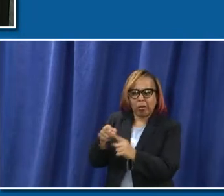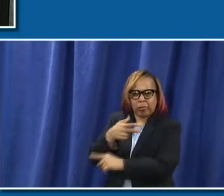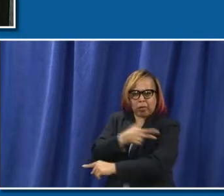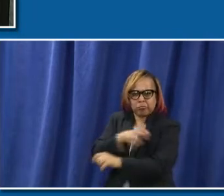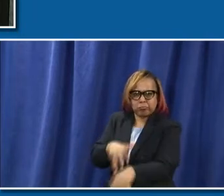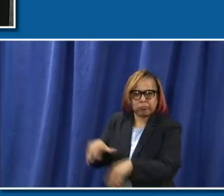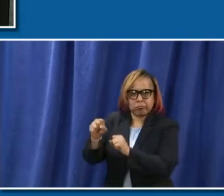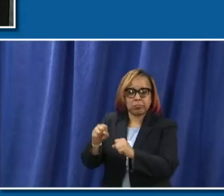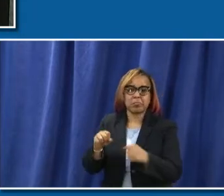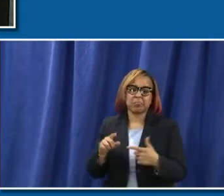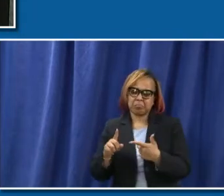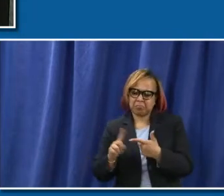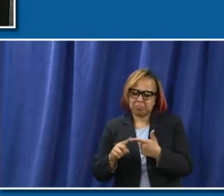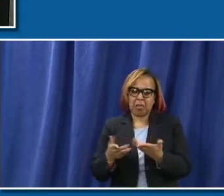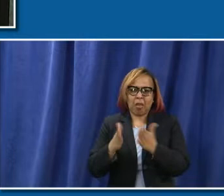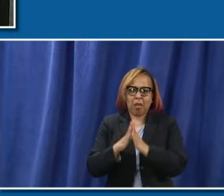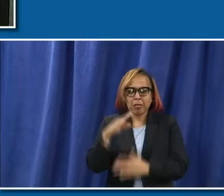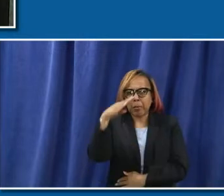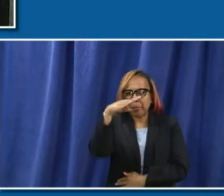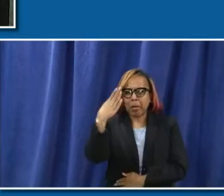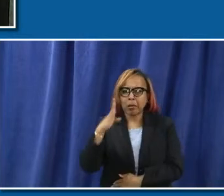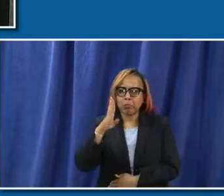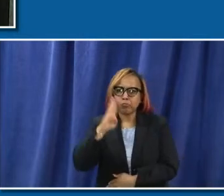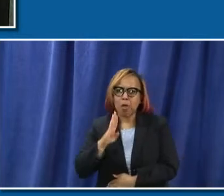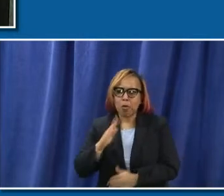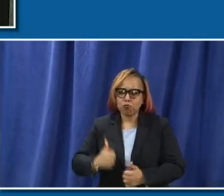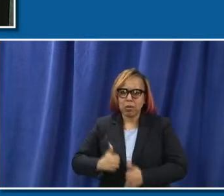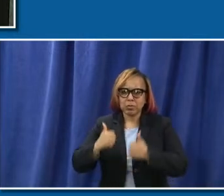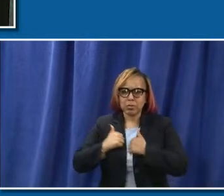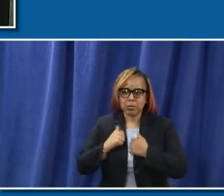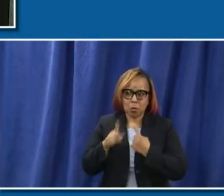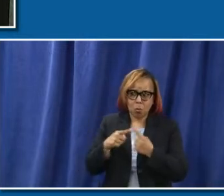Kim Jeffries is asking about Black and Brown residents.